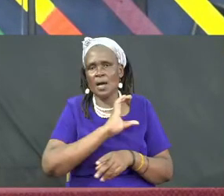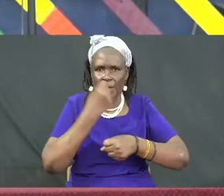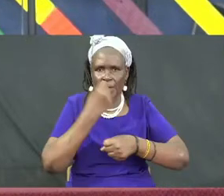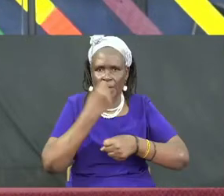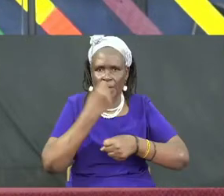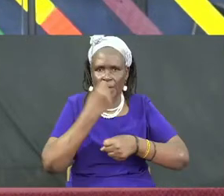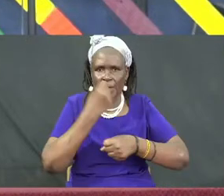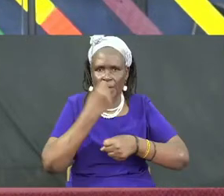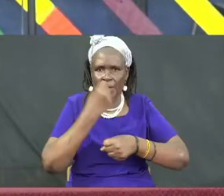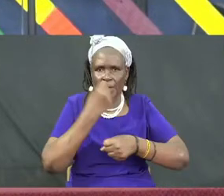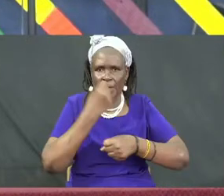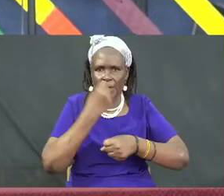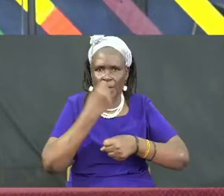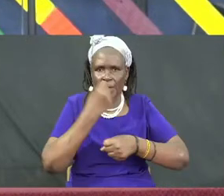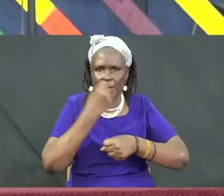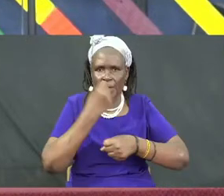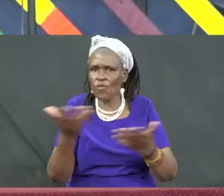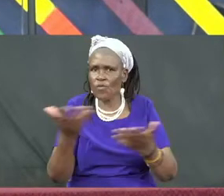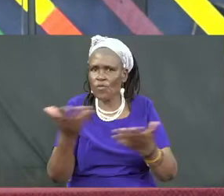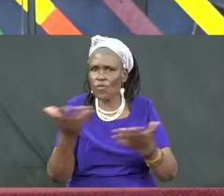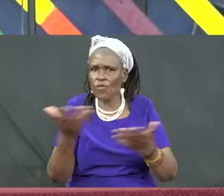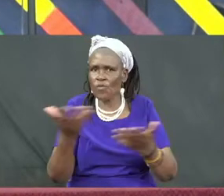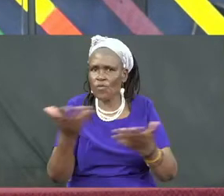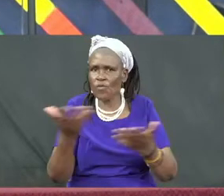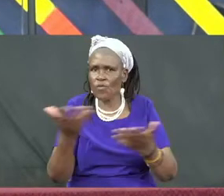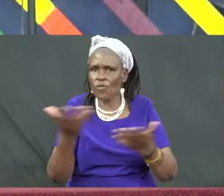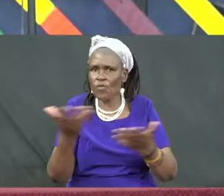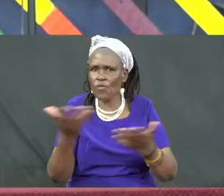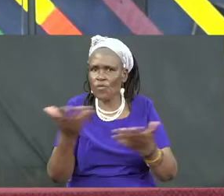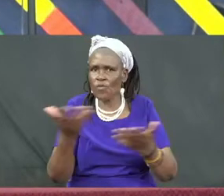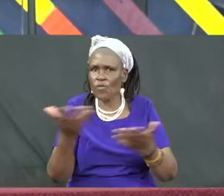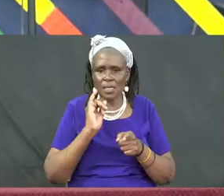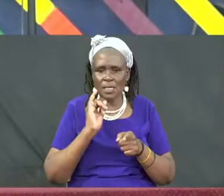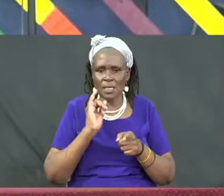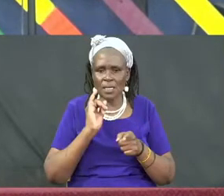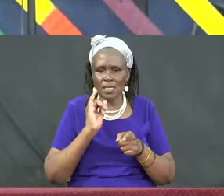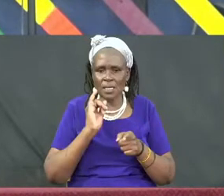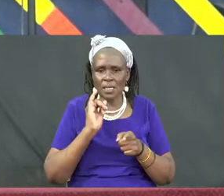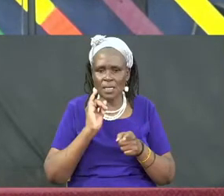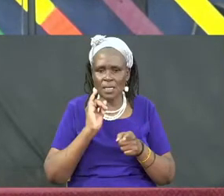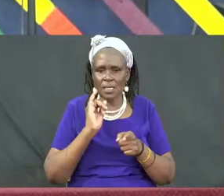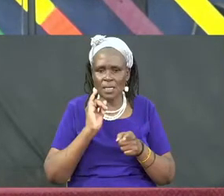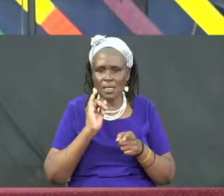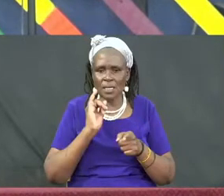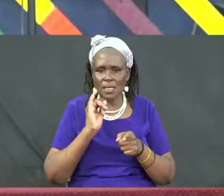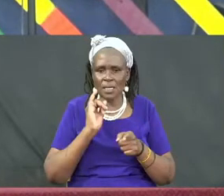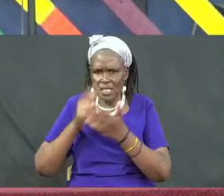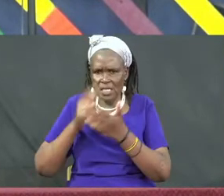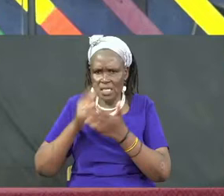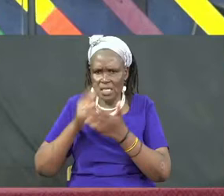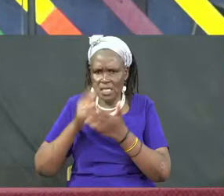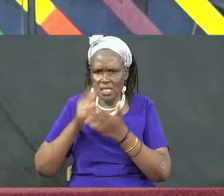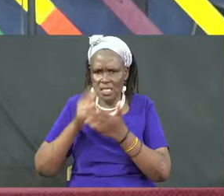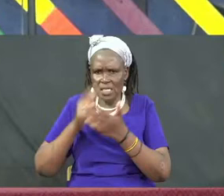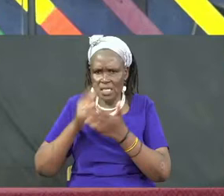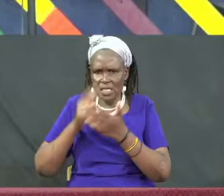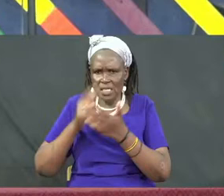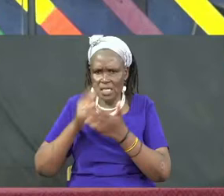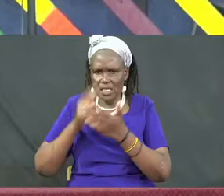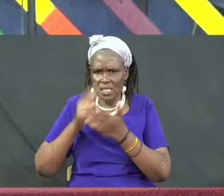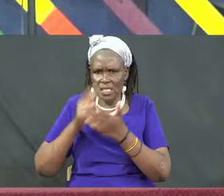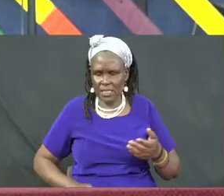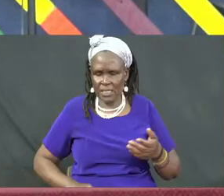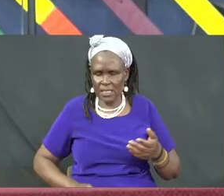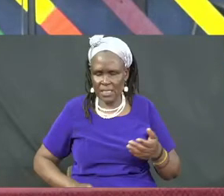Satan everywhere. But this is the comfort that they receive from Christ. This is what gives